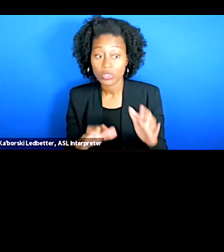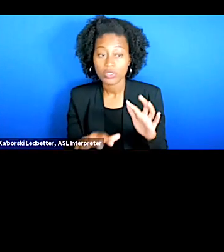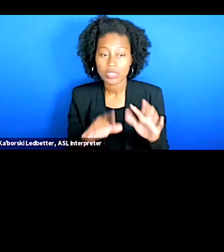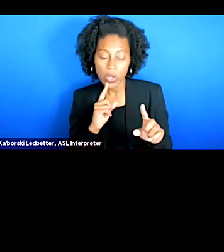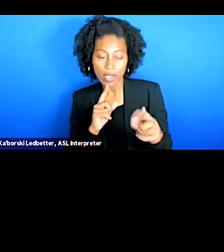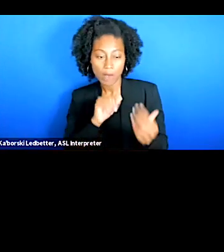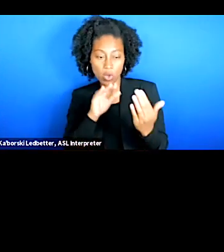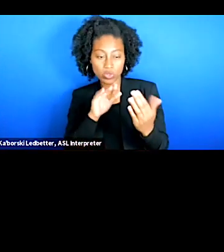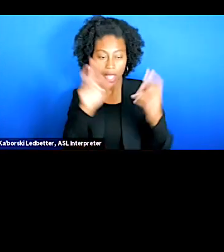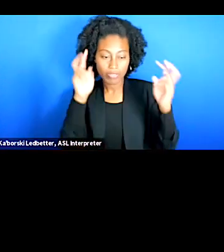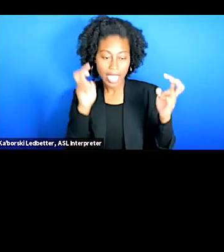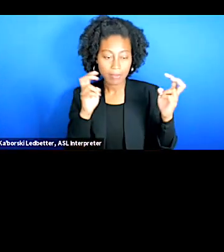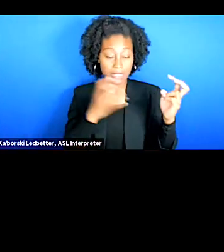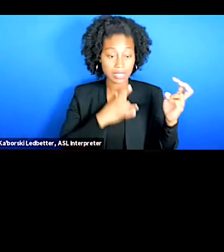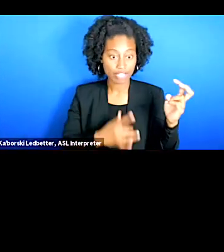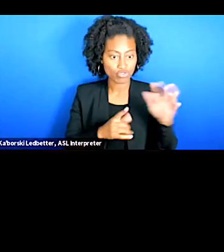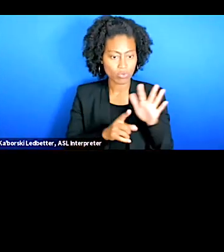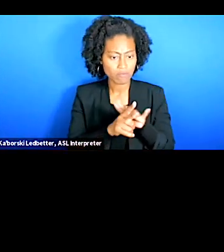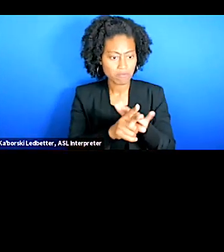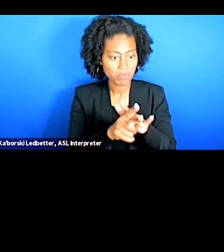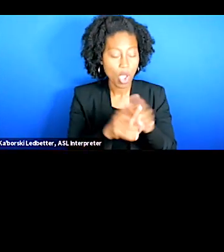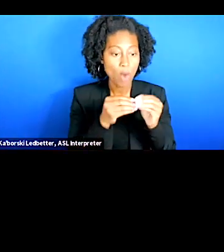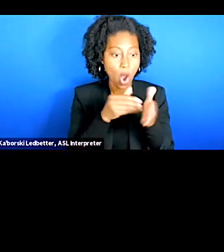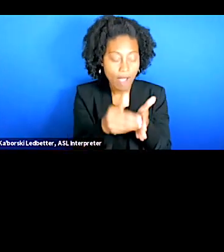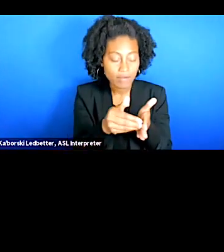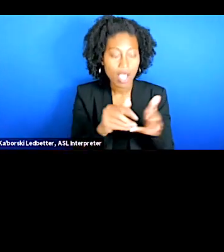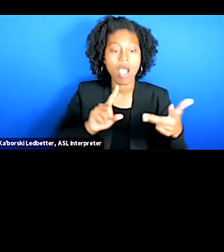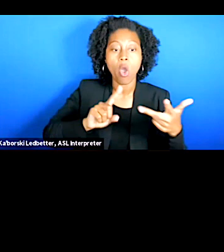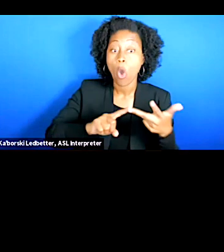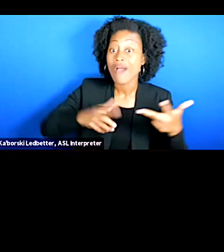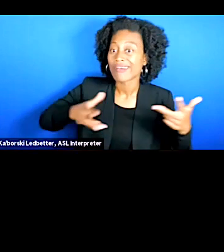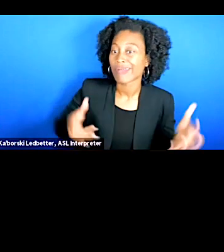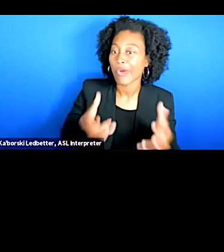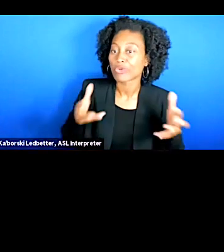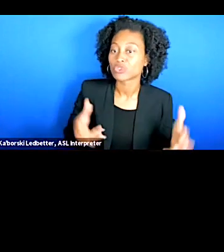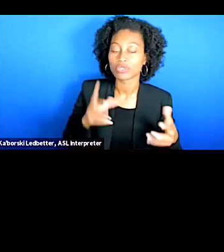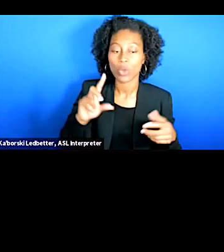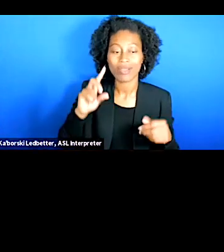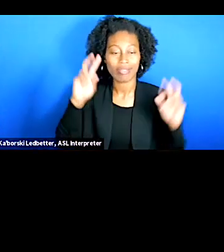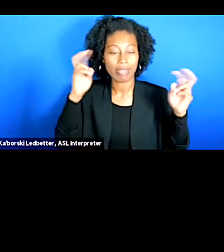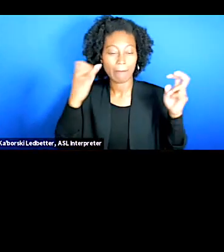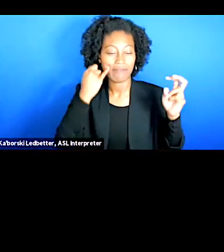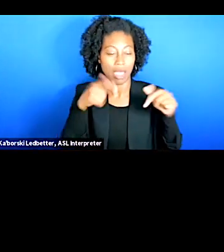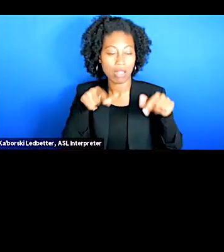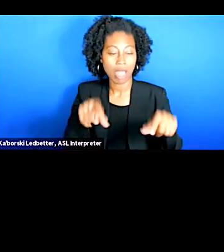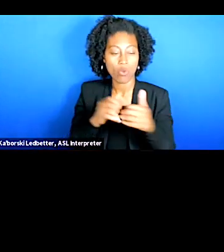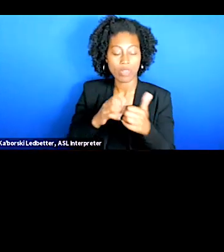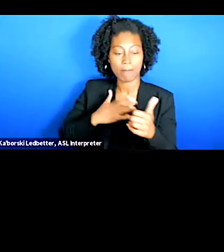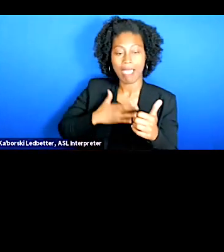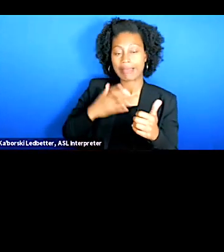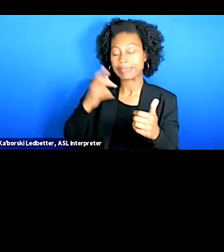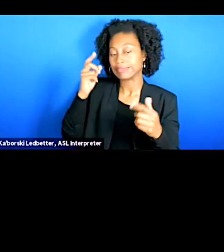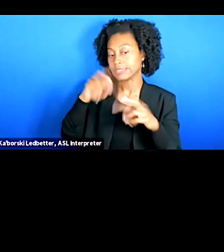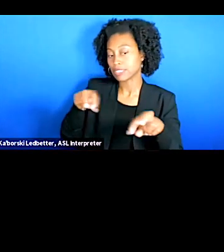it encourages exploration of whether and how these themes align with the synthesis question or topic.